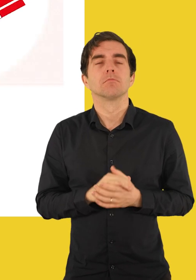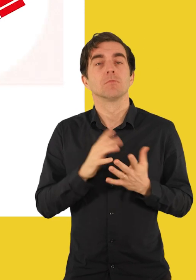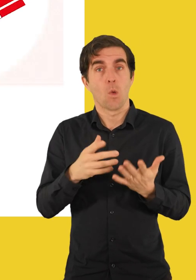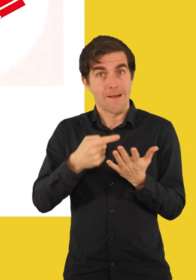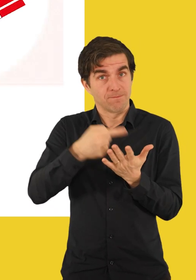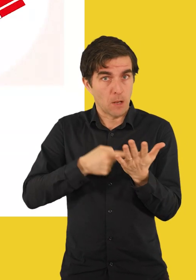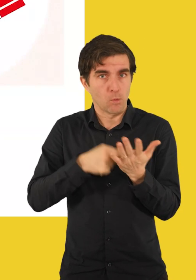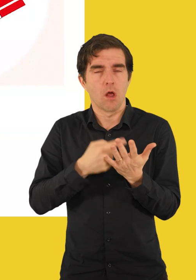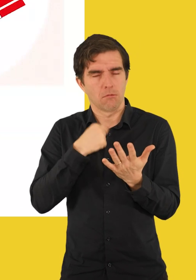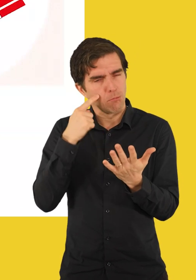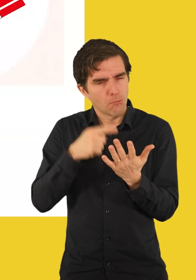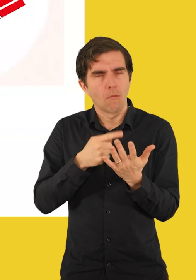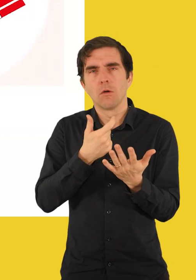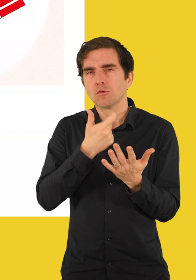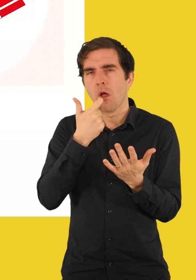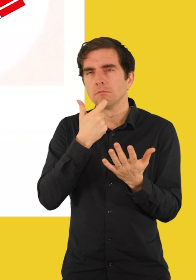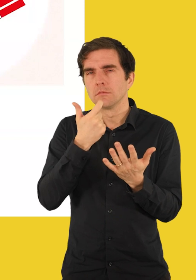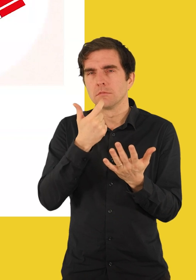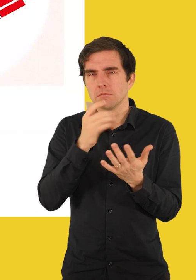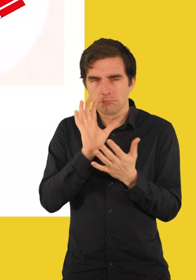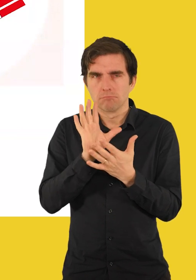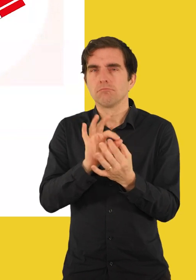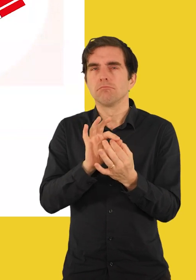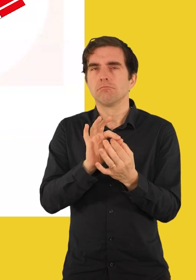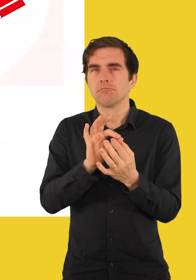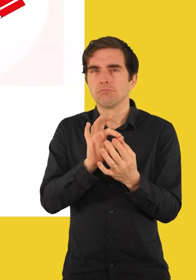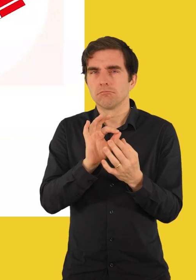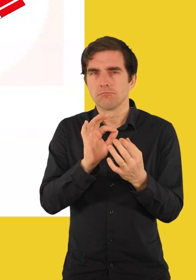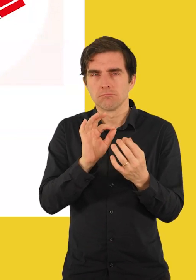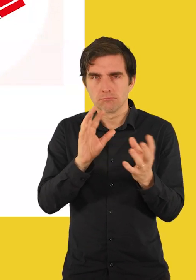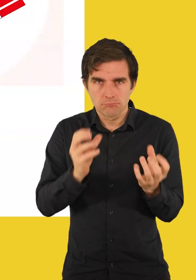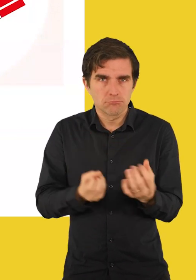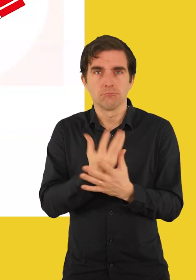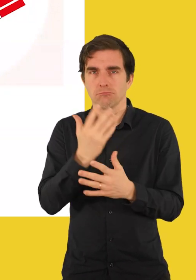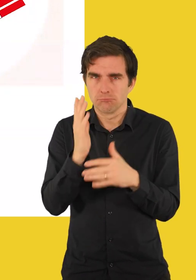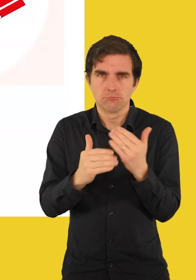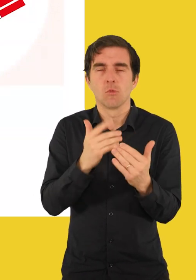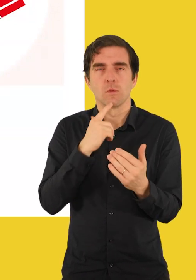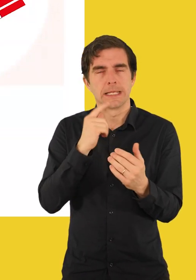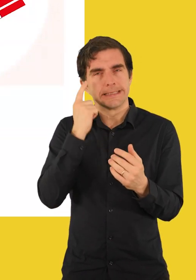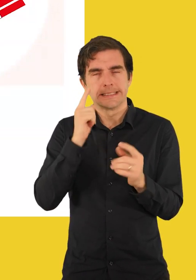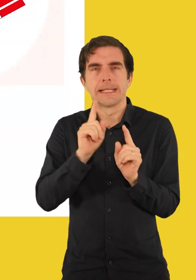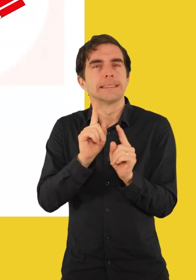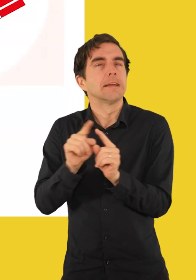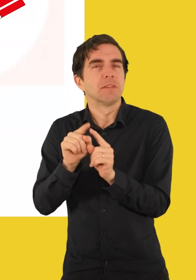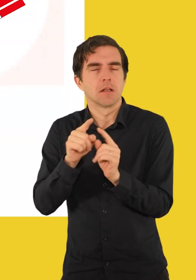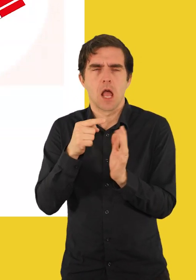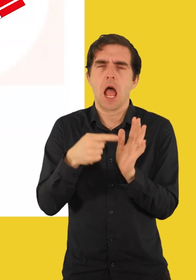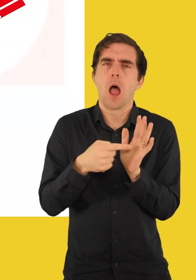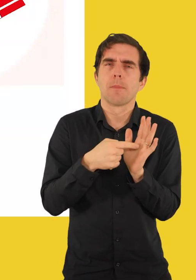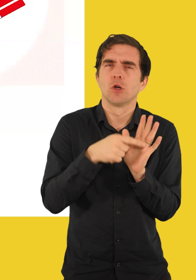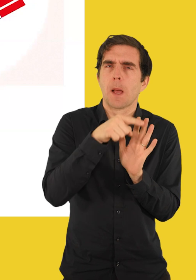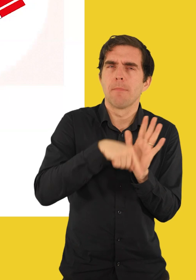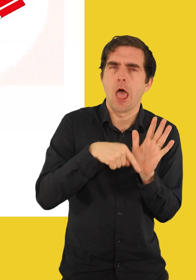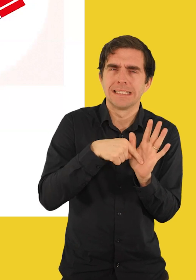So this framework that we have for the donut, or the matrix, we've applied it to several different important